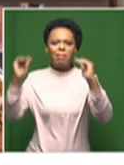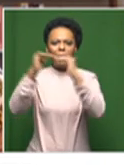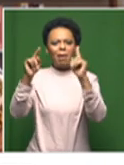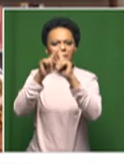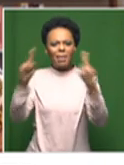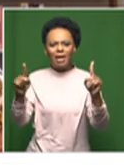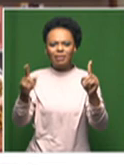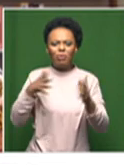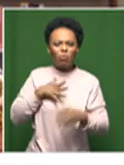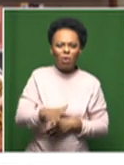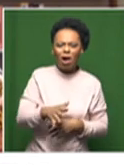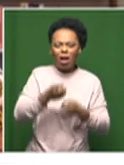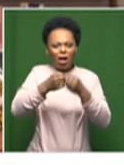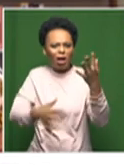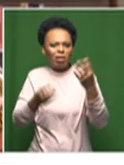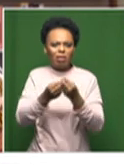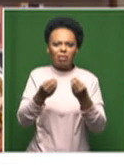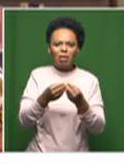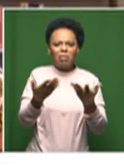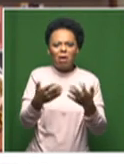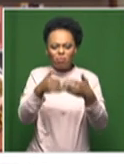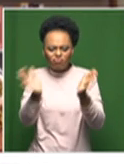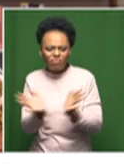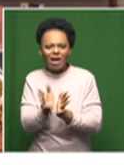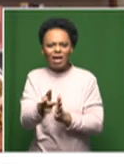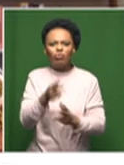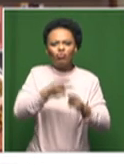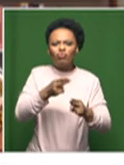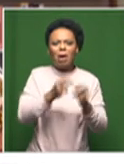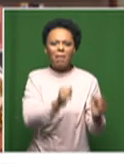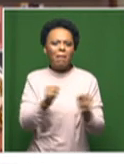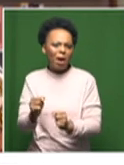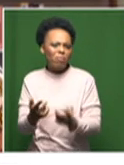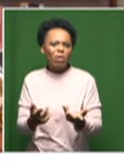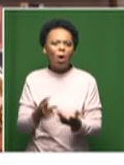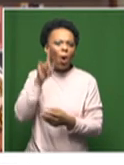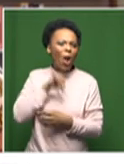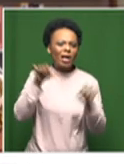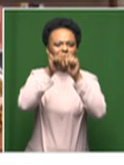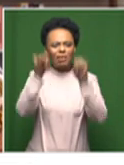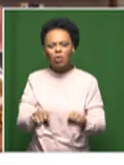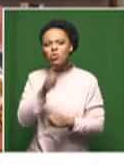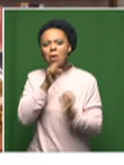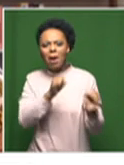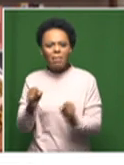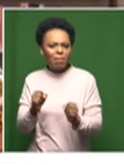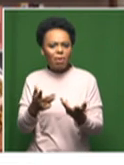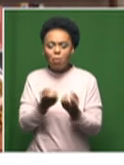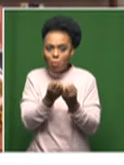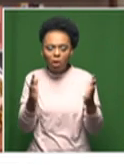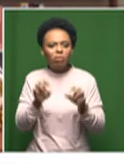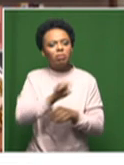of pit latrines, the eradication of the bucket system. These not just ideals for South Africa, but they've also